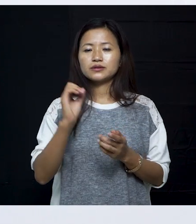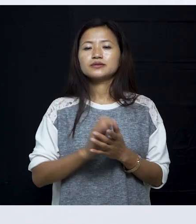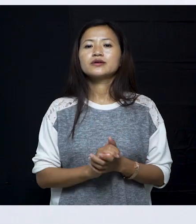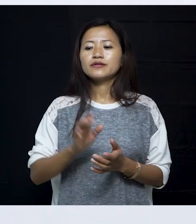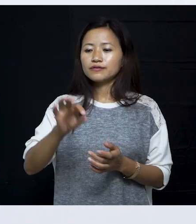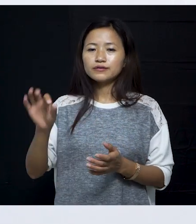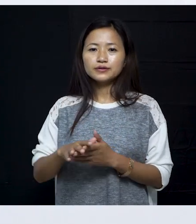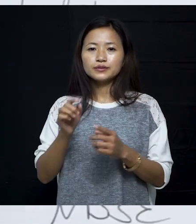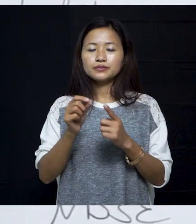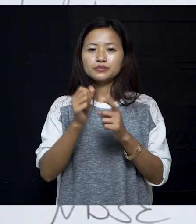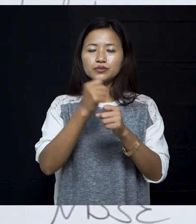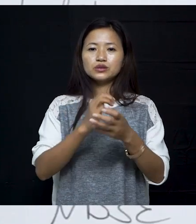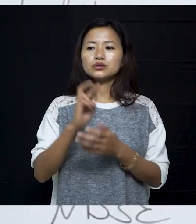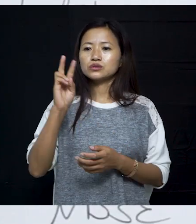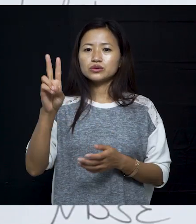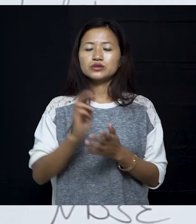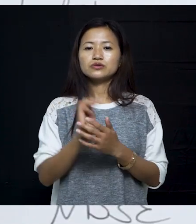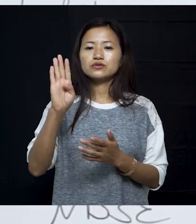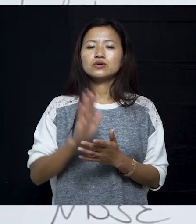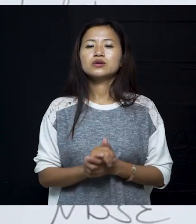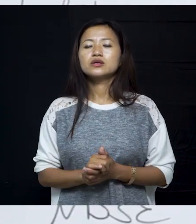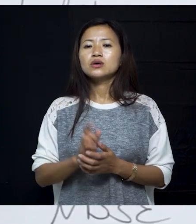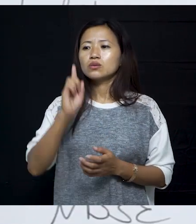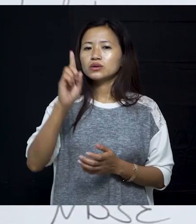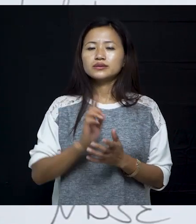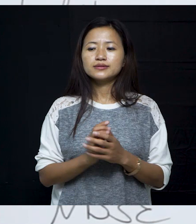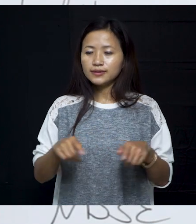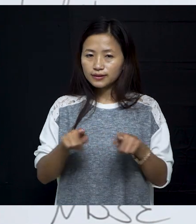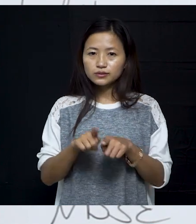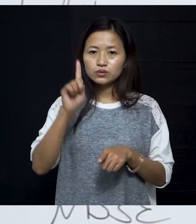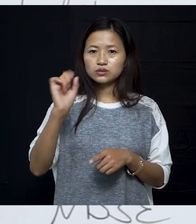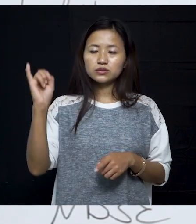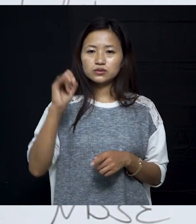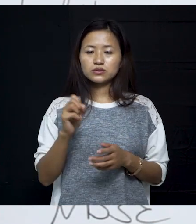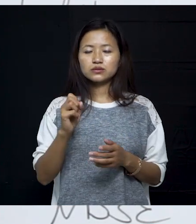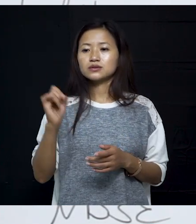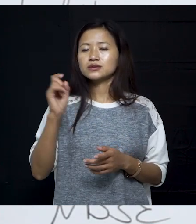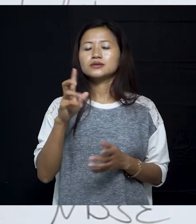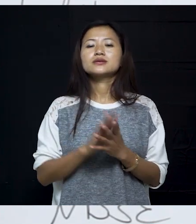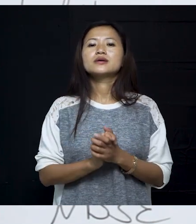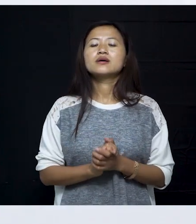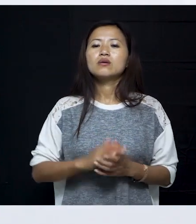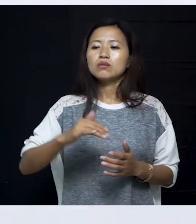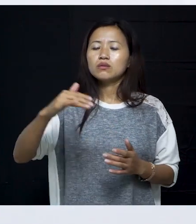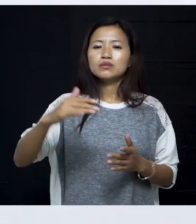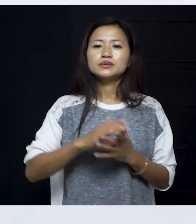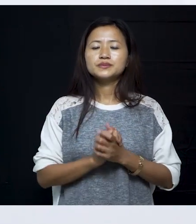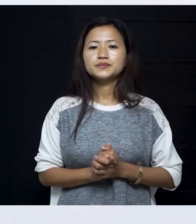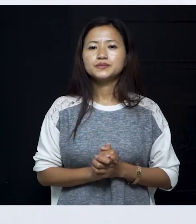on pages like page 24, page 126, and so on. So now we are going to take a look at some of